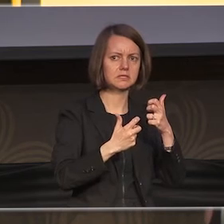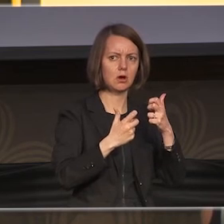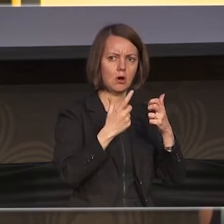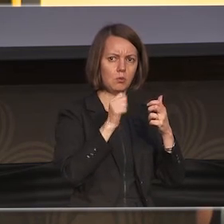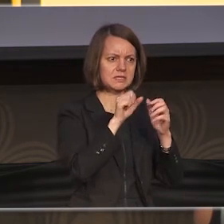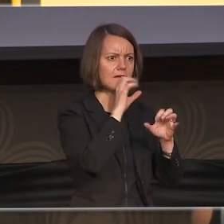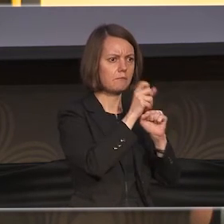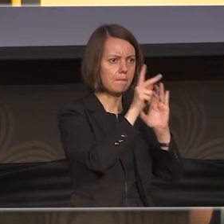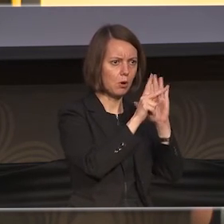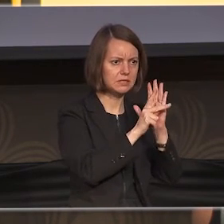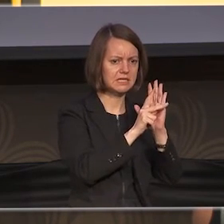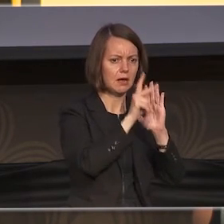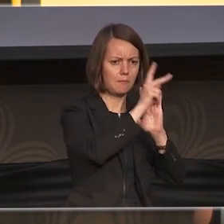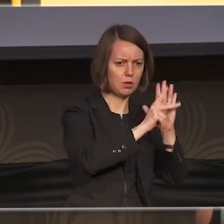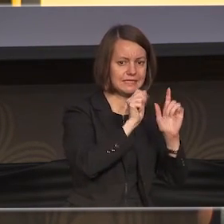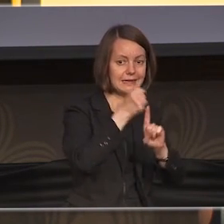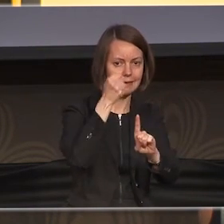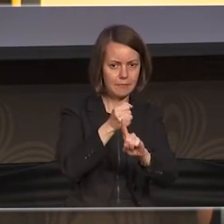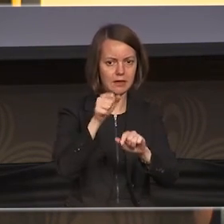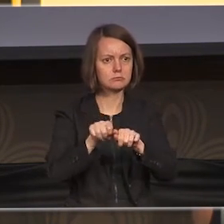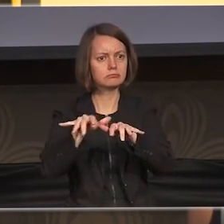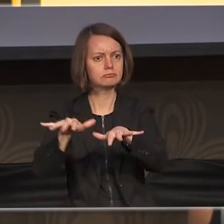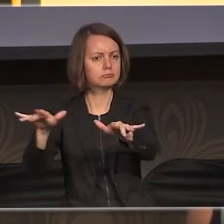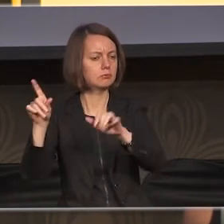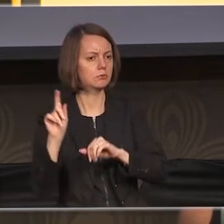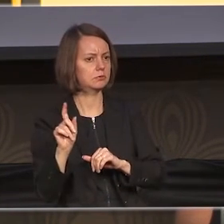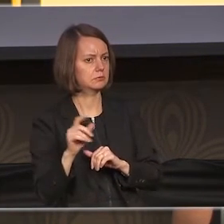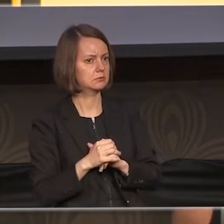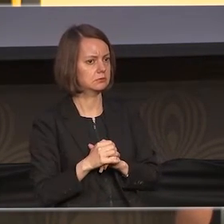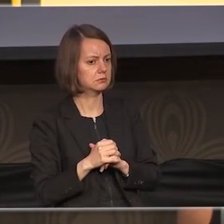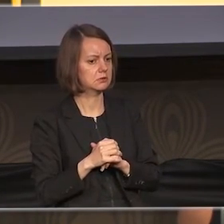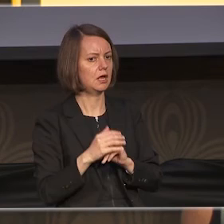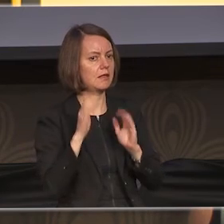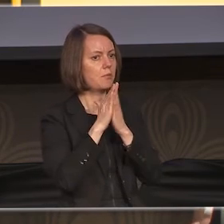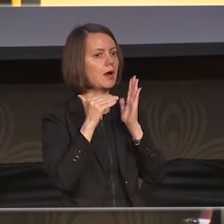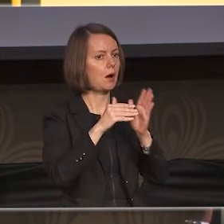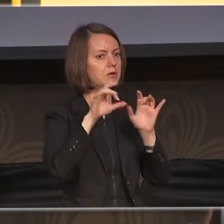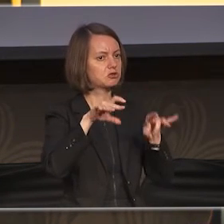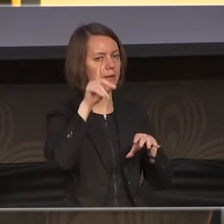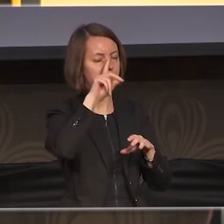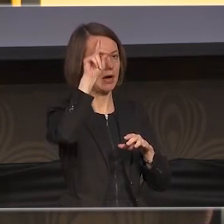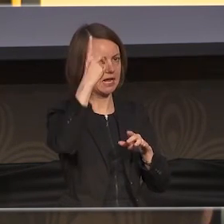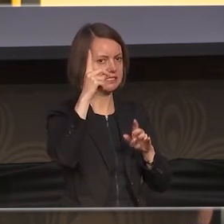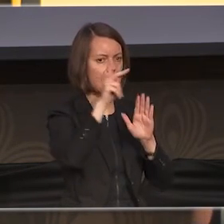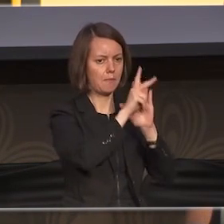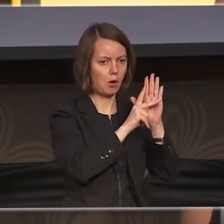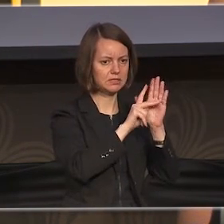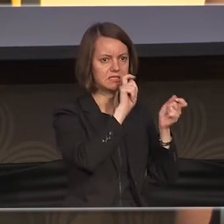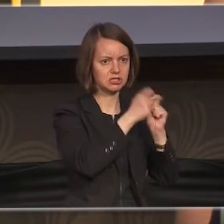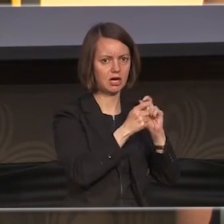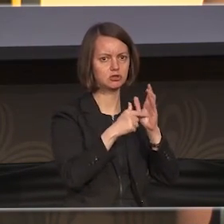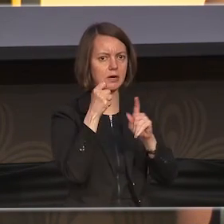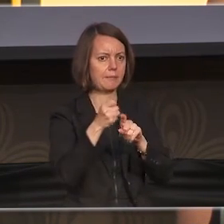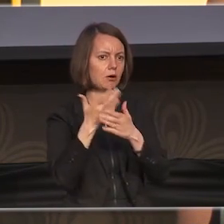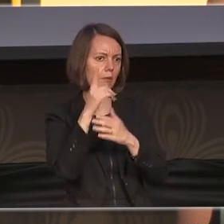repercussions for those impacted on. Australians who are also Indigenous. I was not surprised at all by the willingness